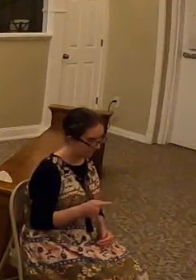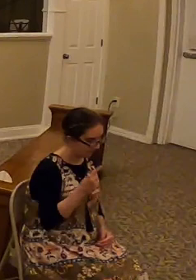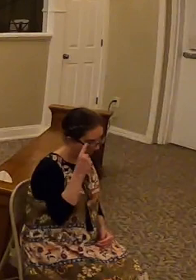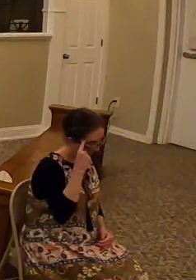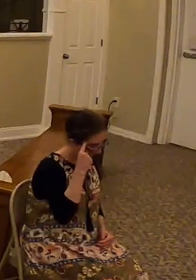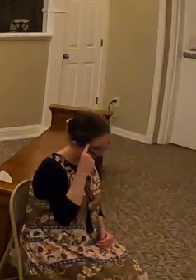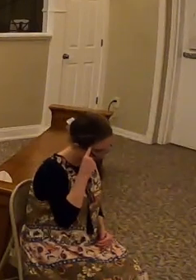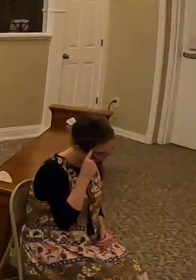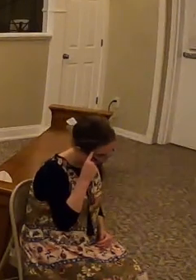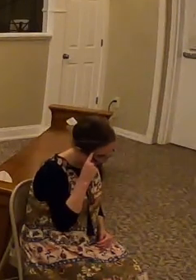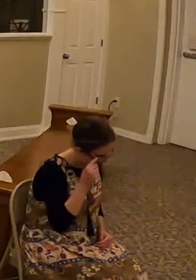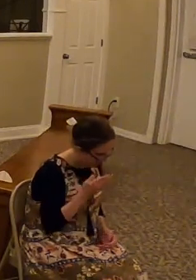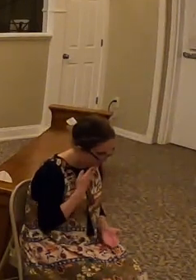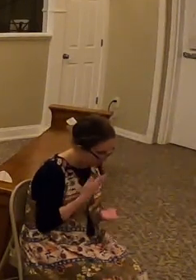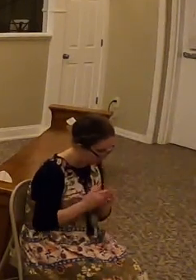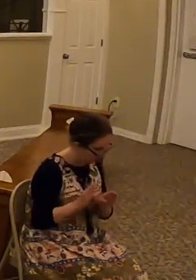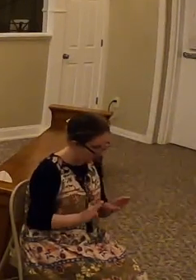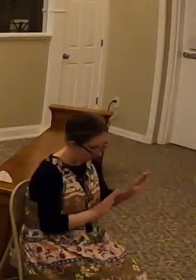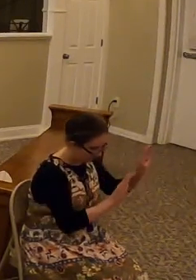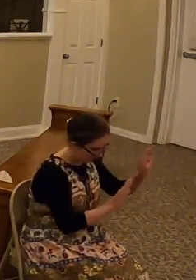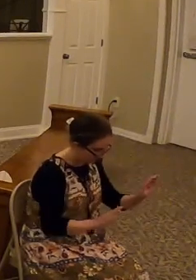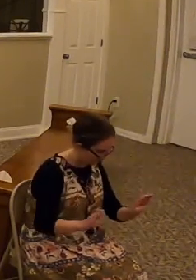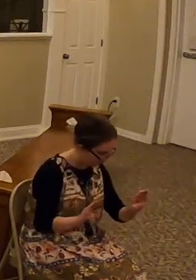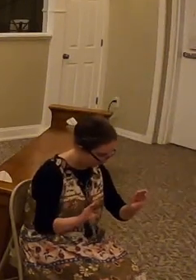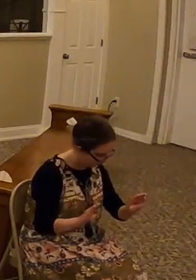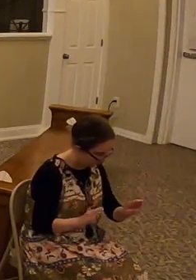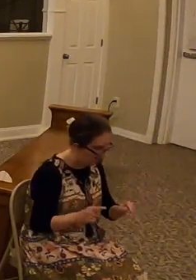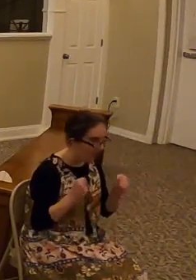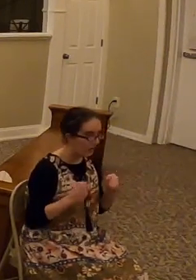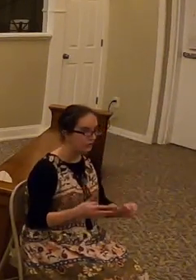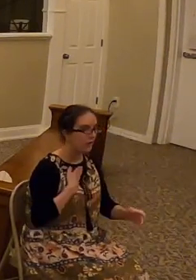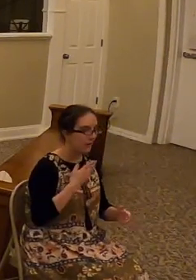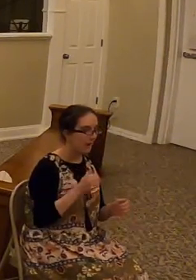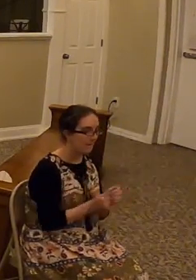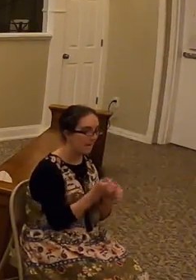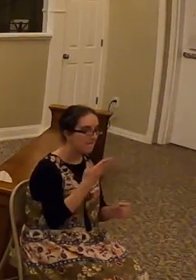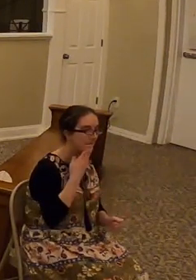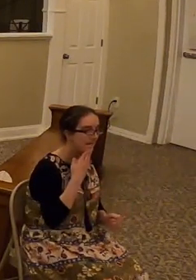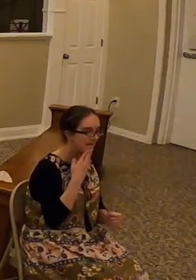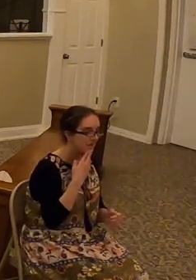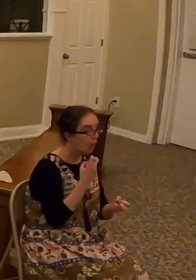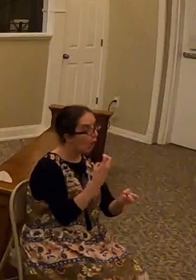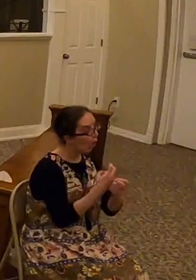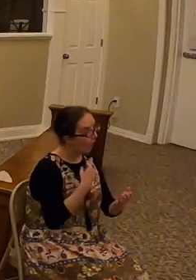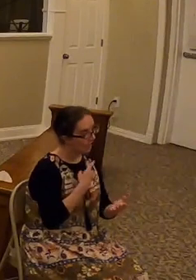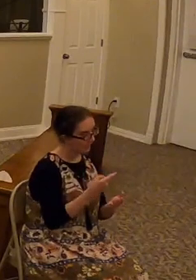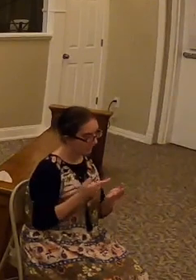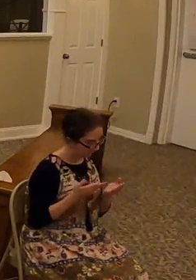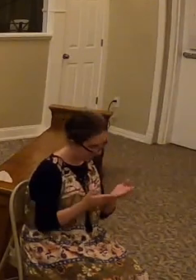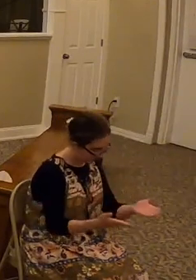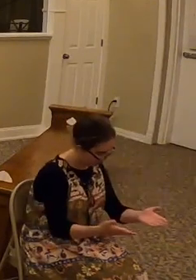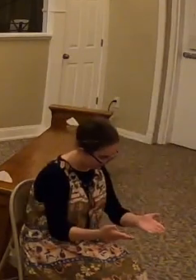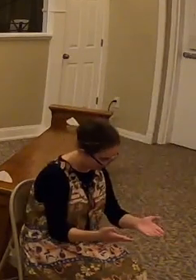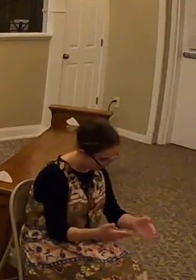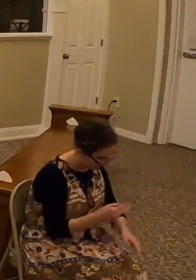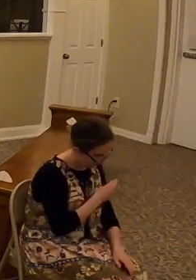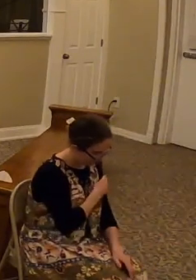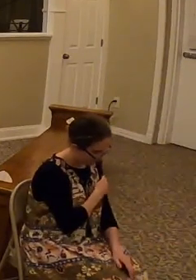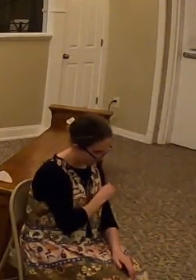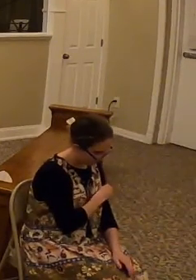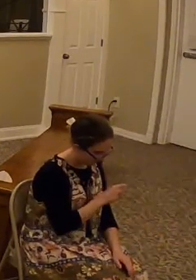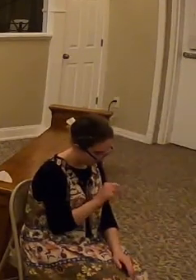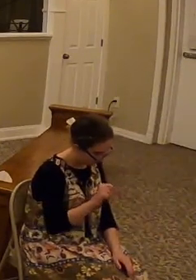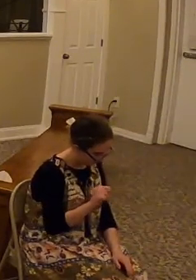thinking. Of good behavior. I try my best. It's hard sometimes. Given to